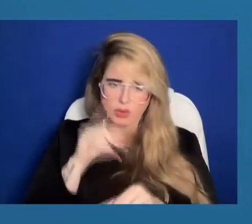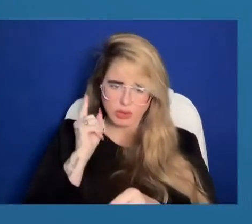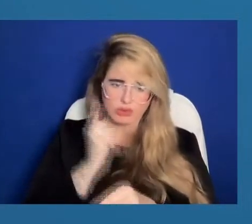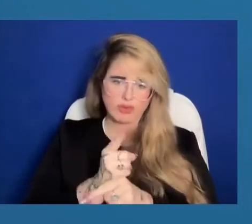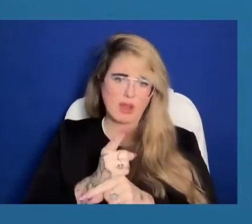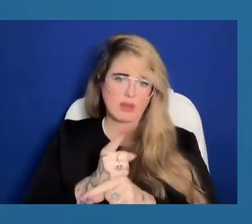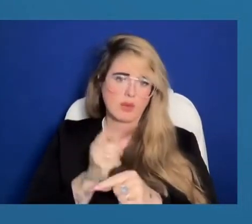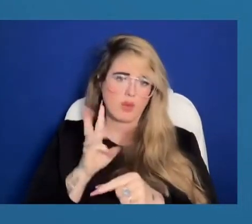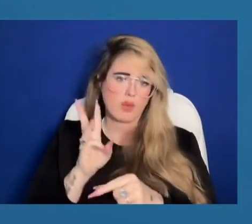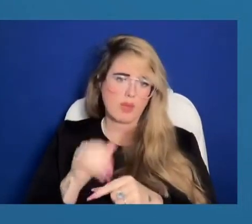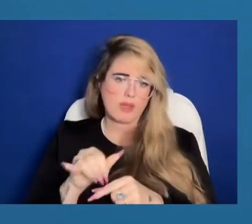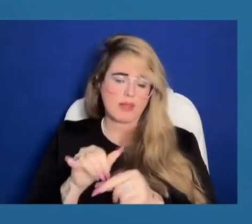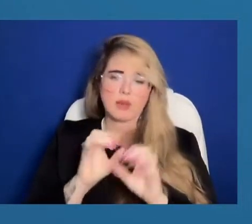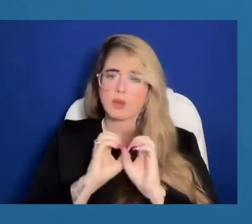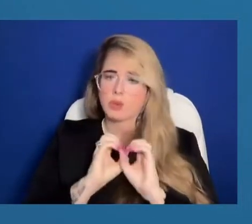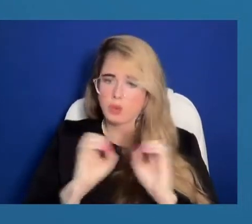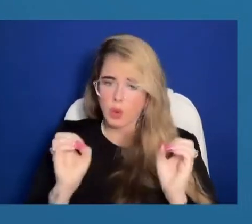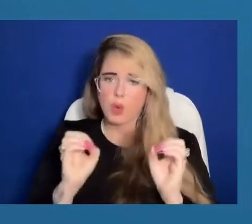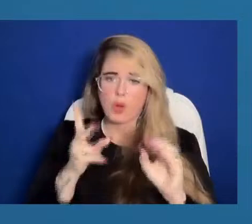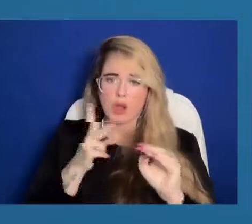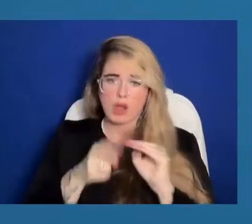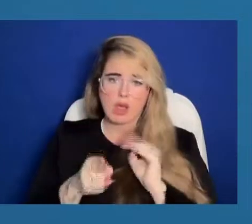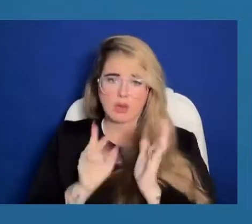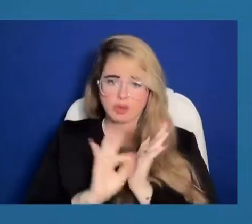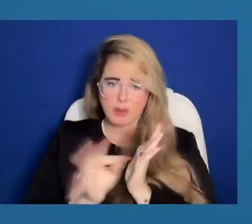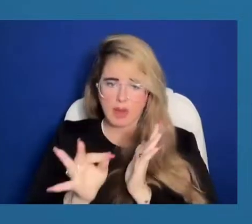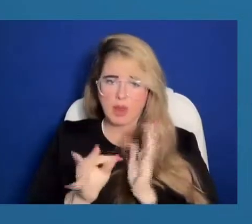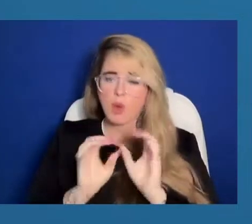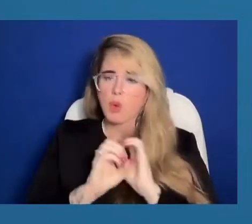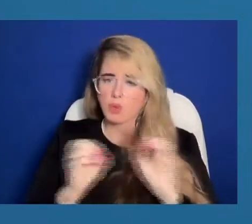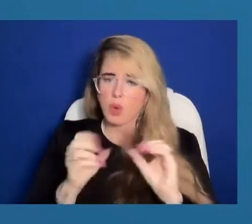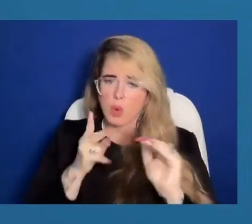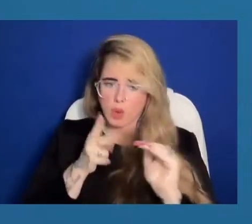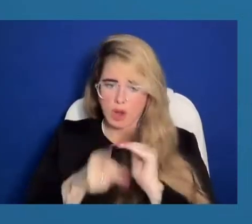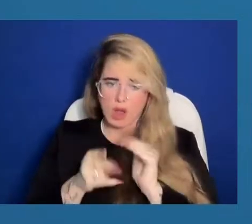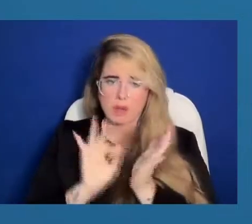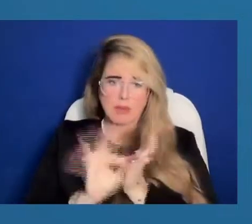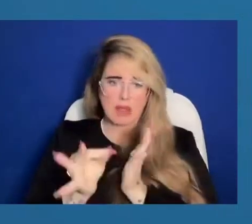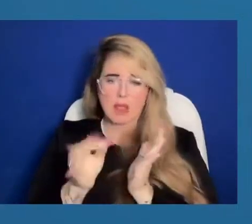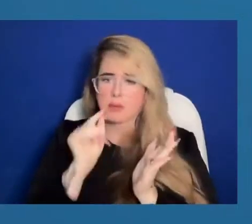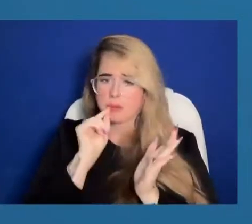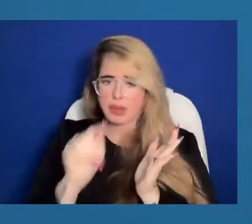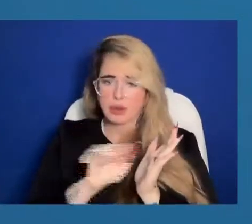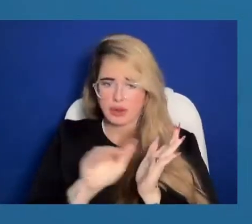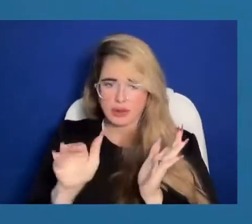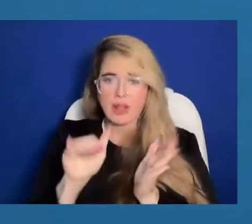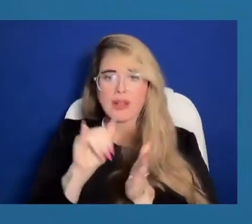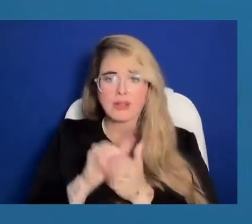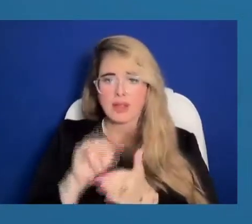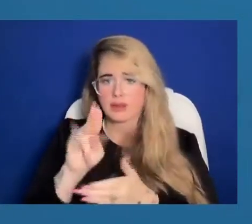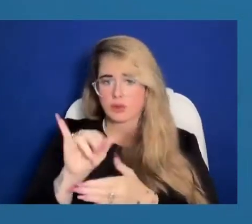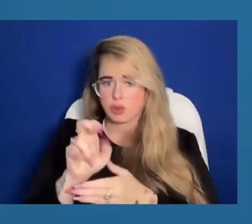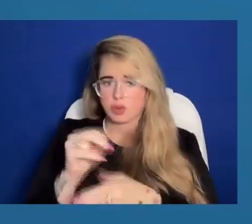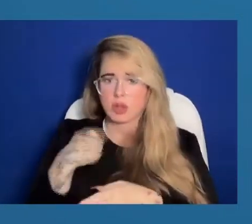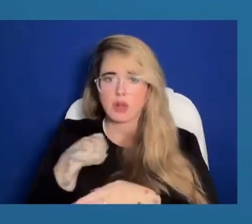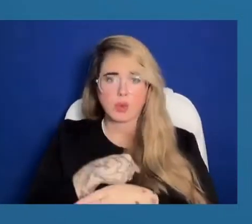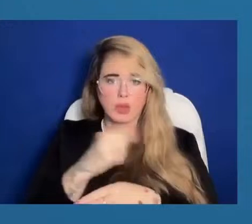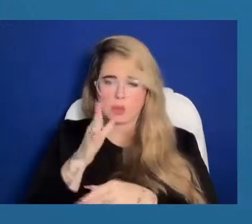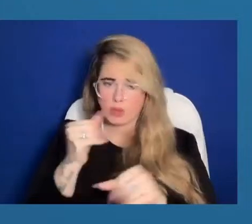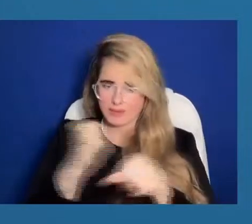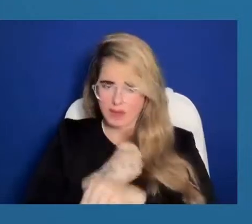No cut to Medicaid. No cut to Medicaid. And as a union, when we fight, we